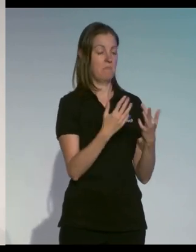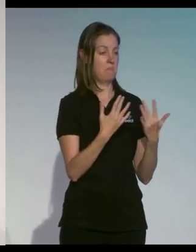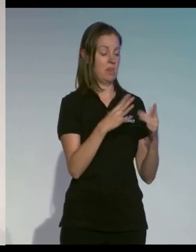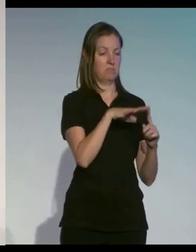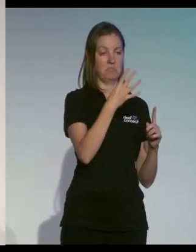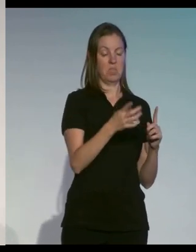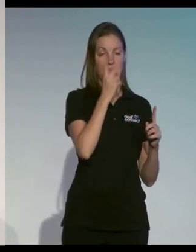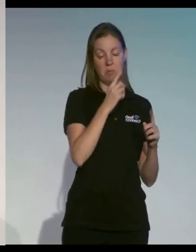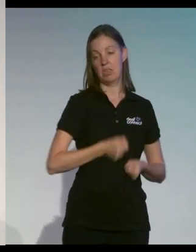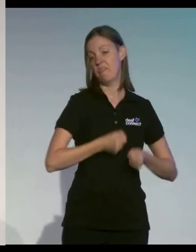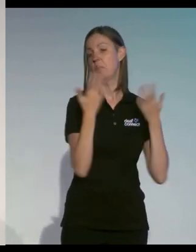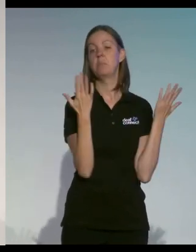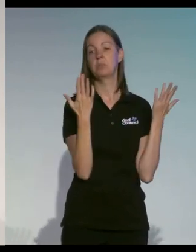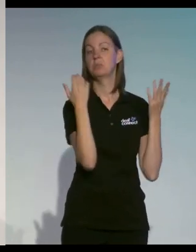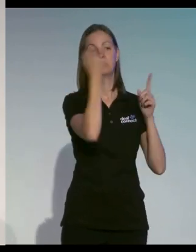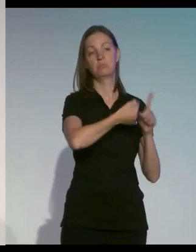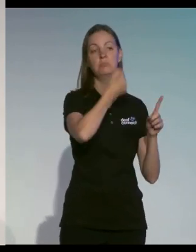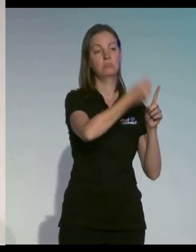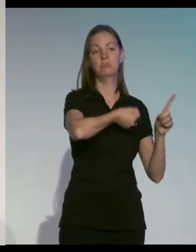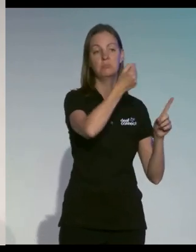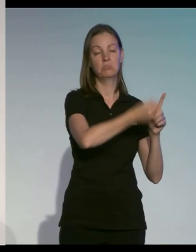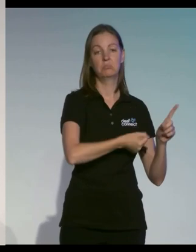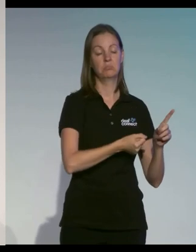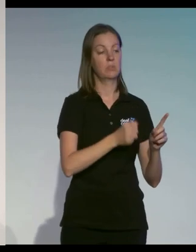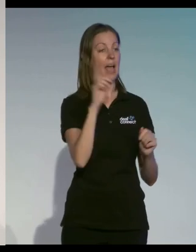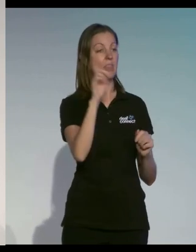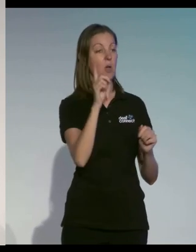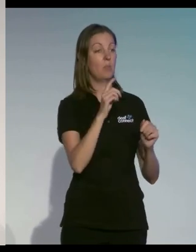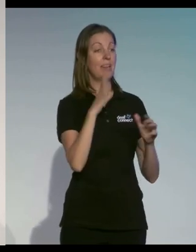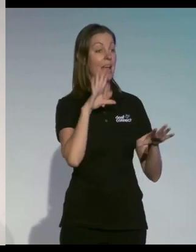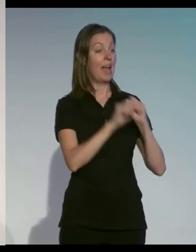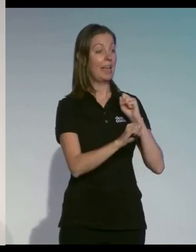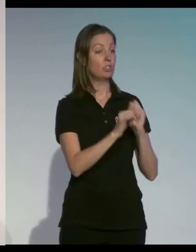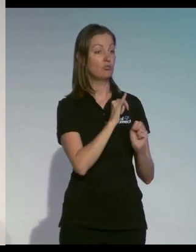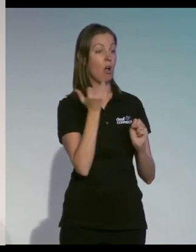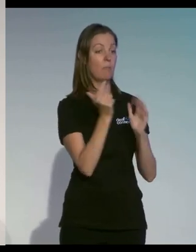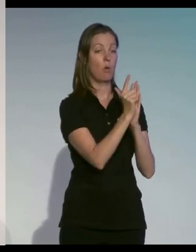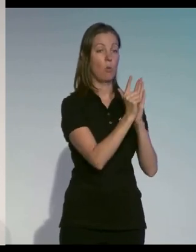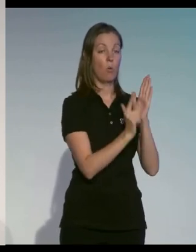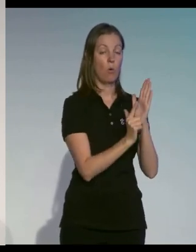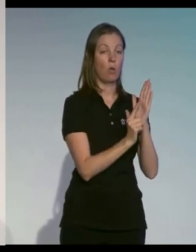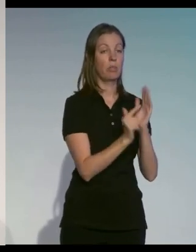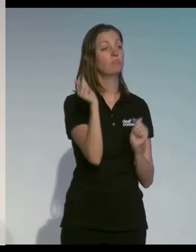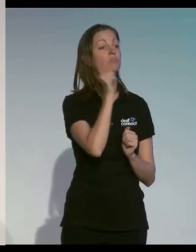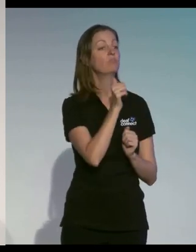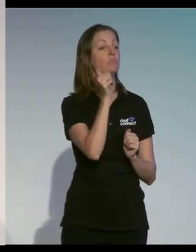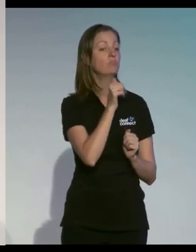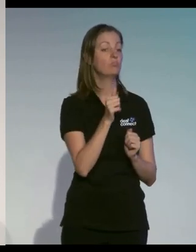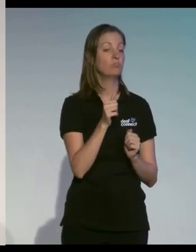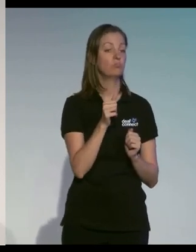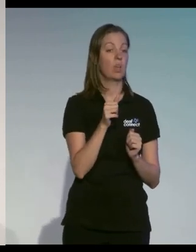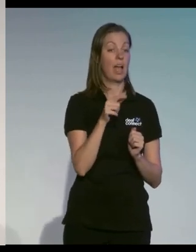government for law reform. And the particular one that they're after at the moment is hate crimes law. So that if a crime